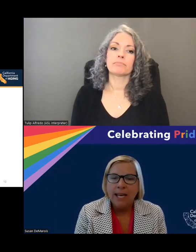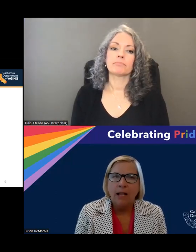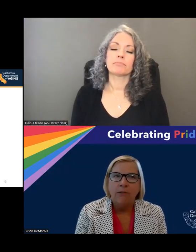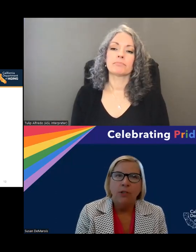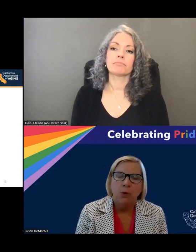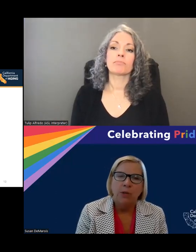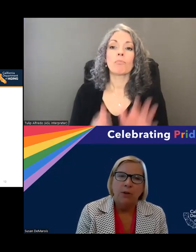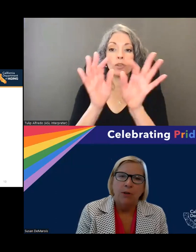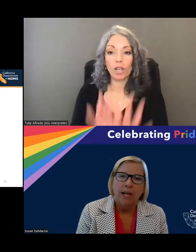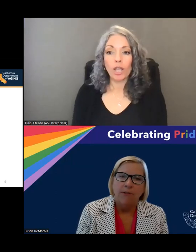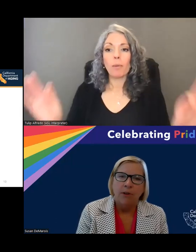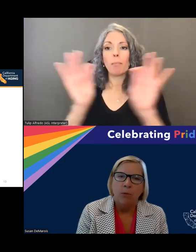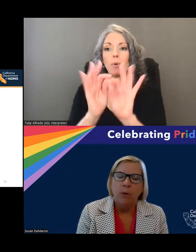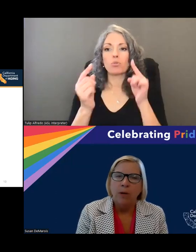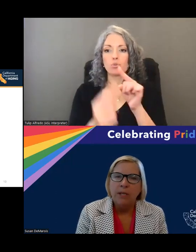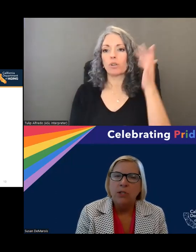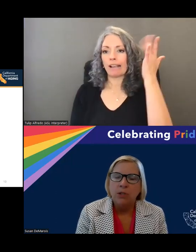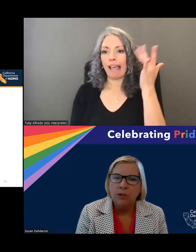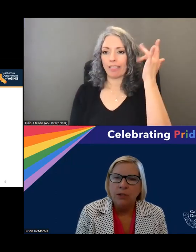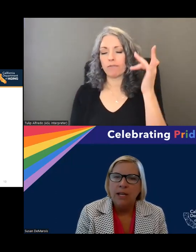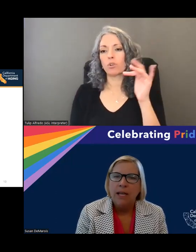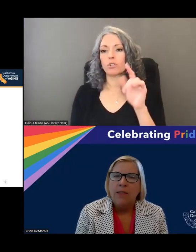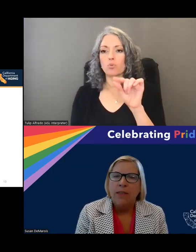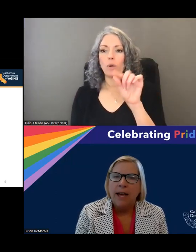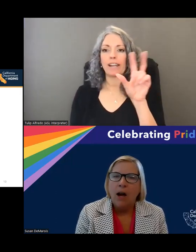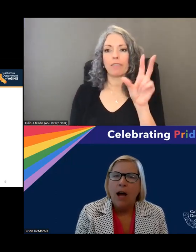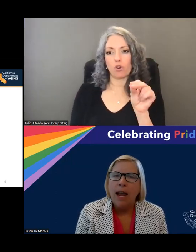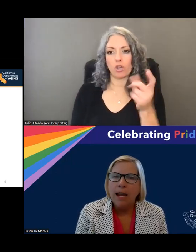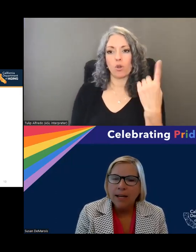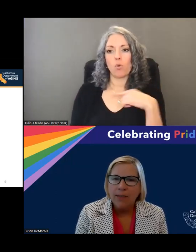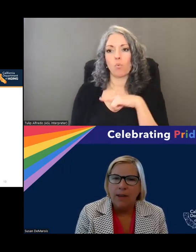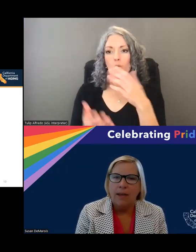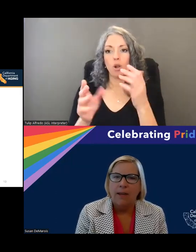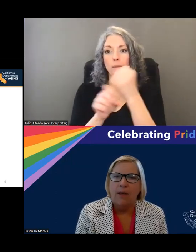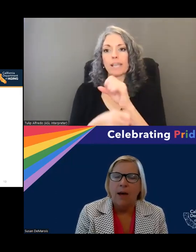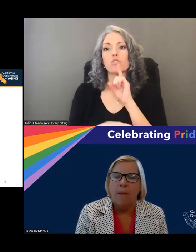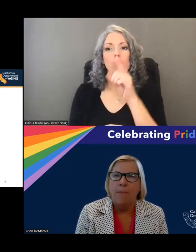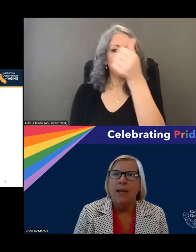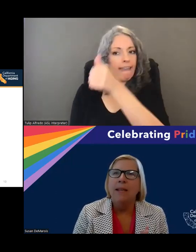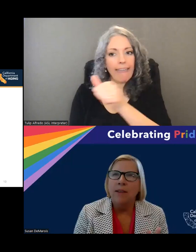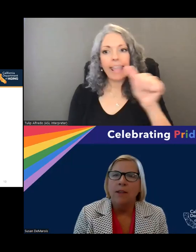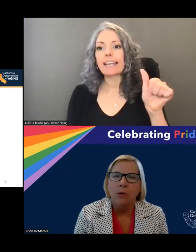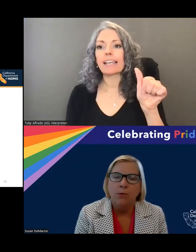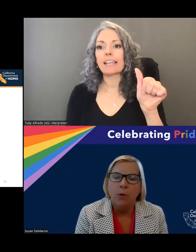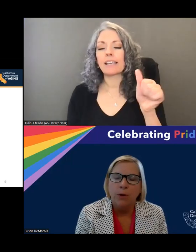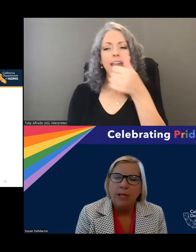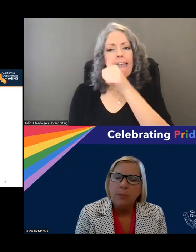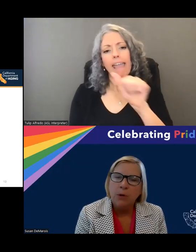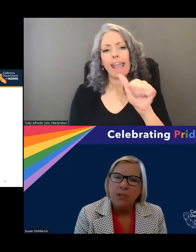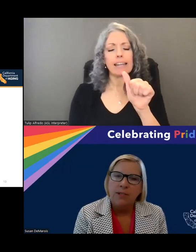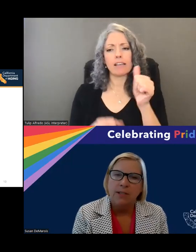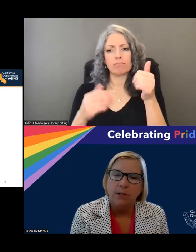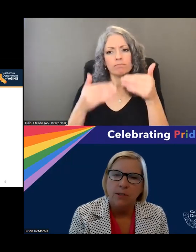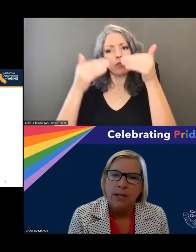Key to the California 2030 effort, we want to be certain that anything that goes forward